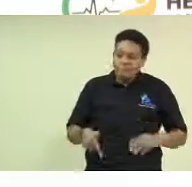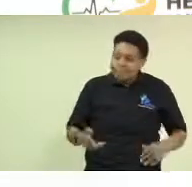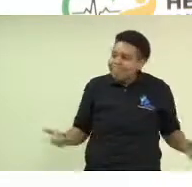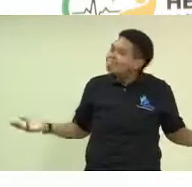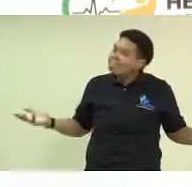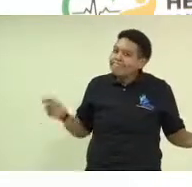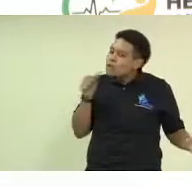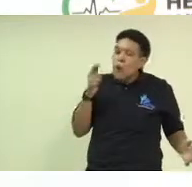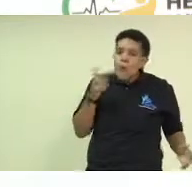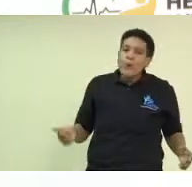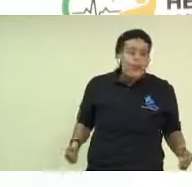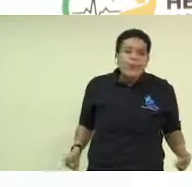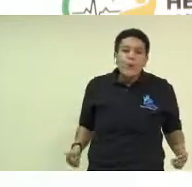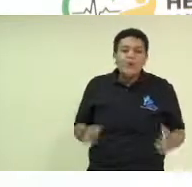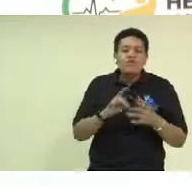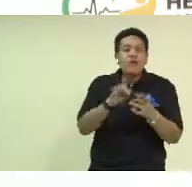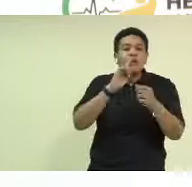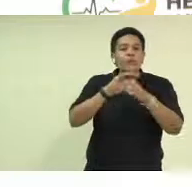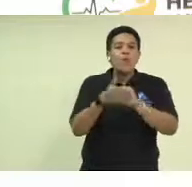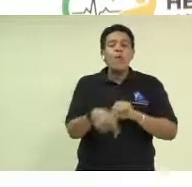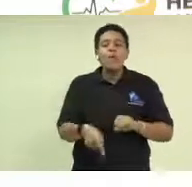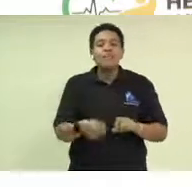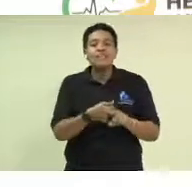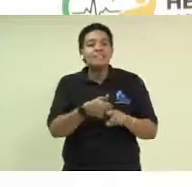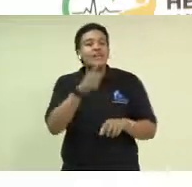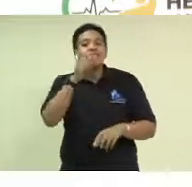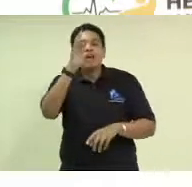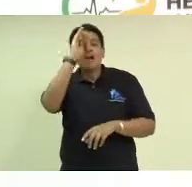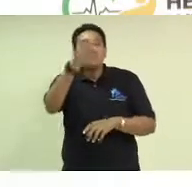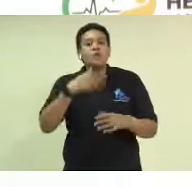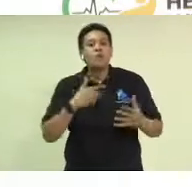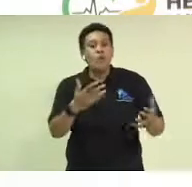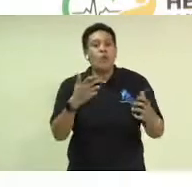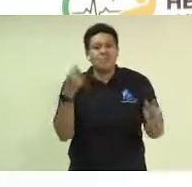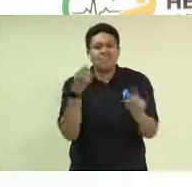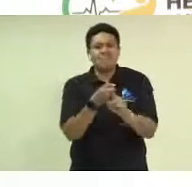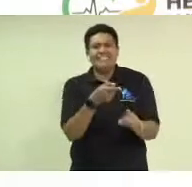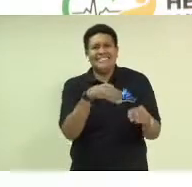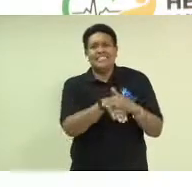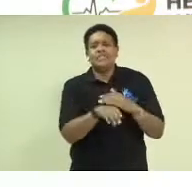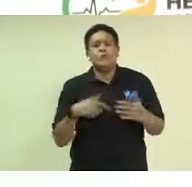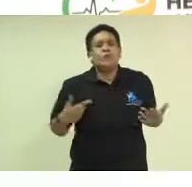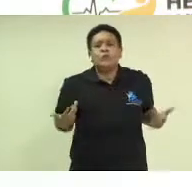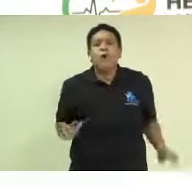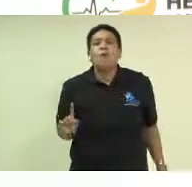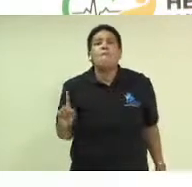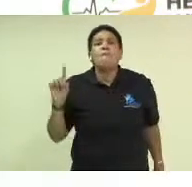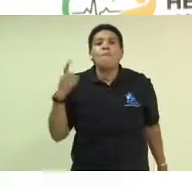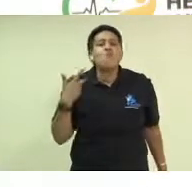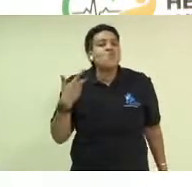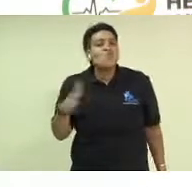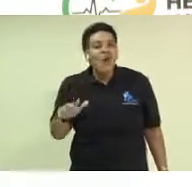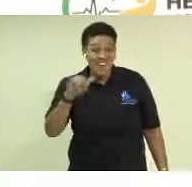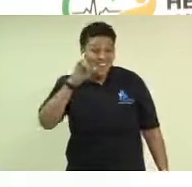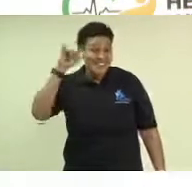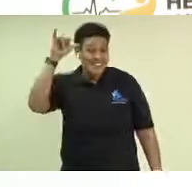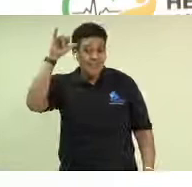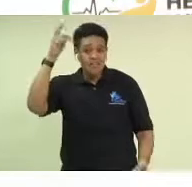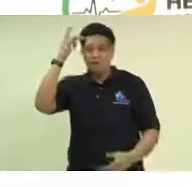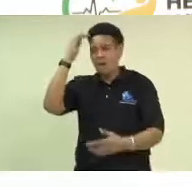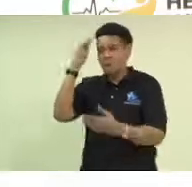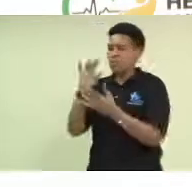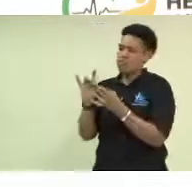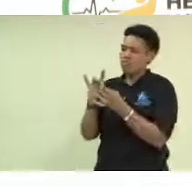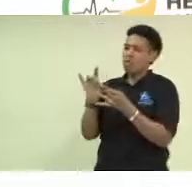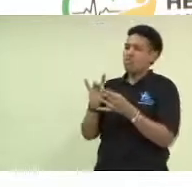it relates to COVID. This is not the direction that we want to head into. I know the Honorable Prime Minister spoke in the Parliament on